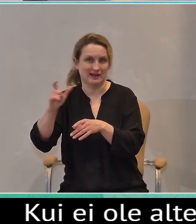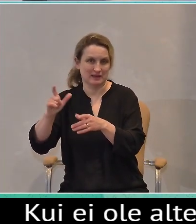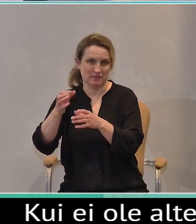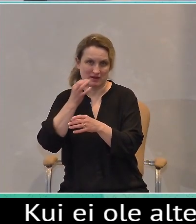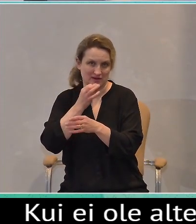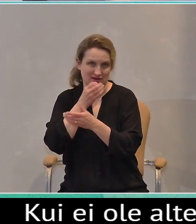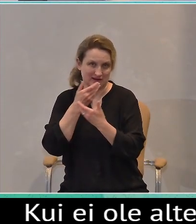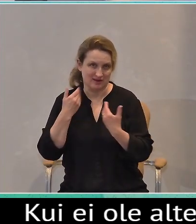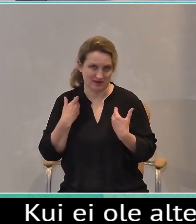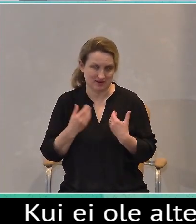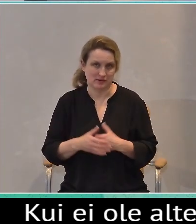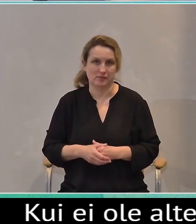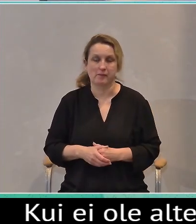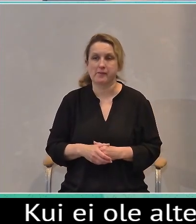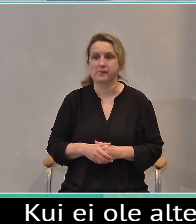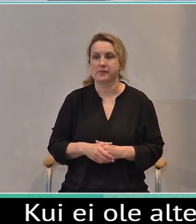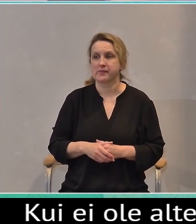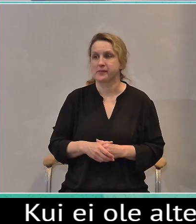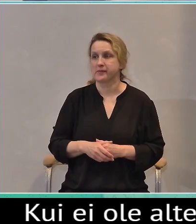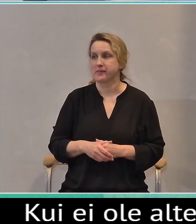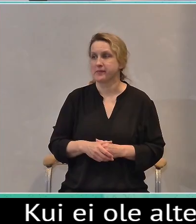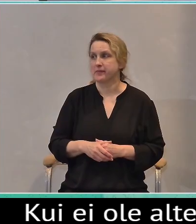and the treatment was funded.